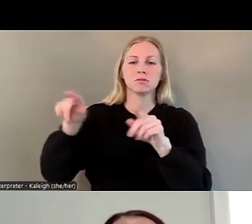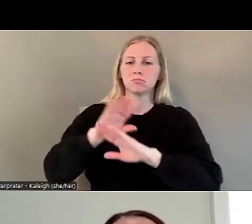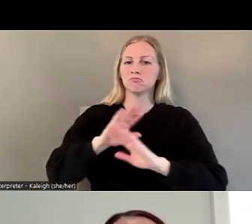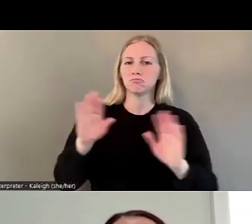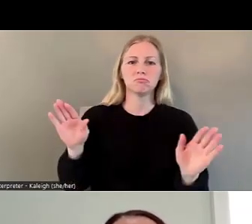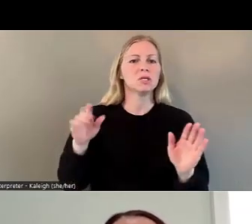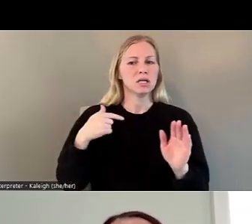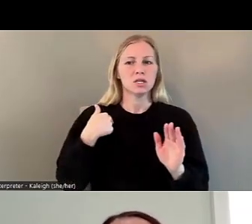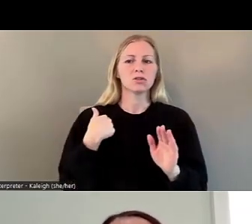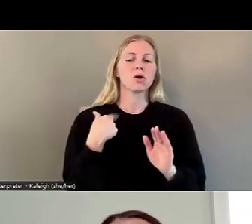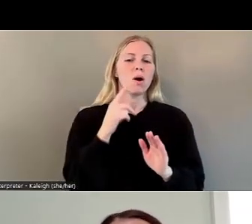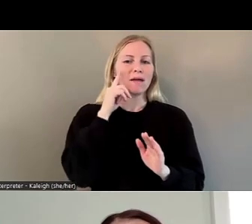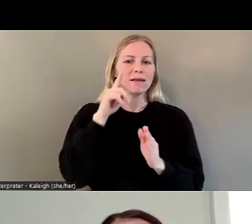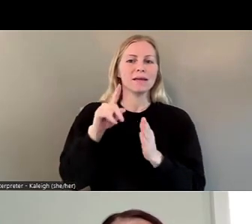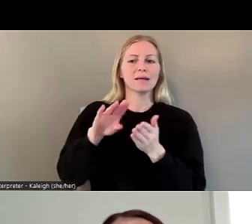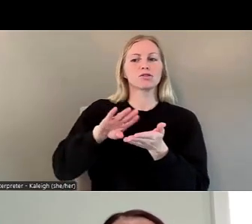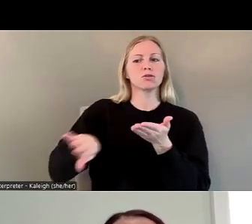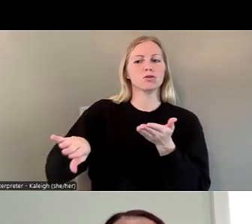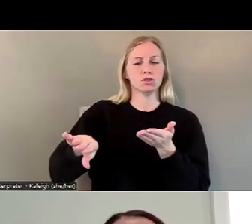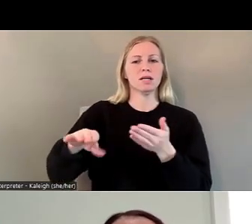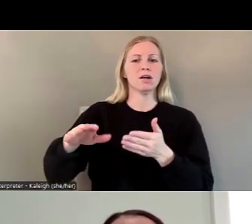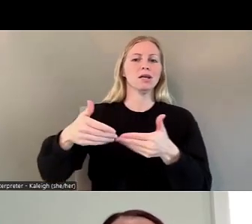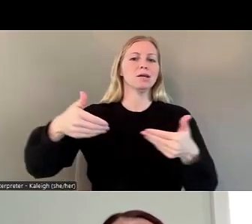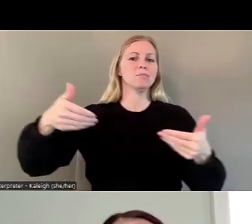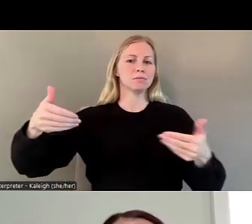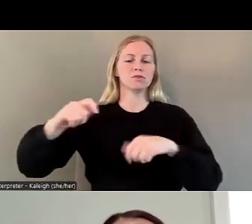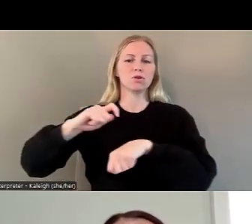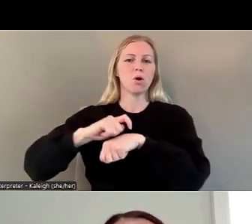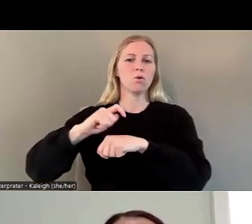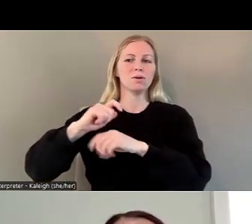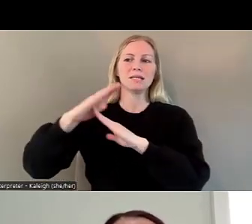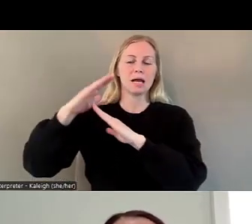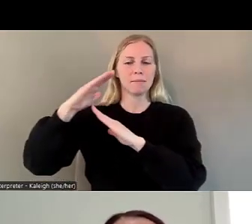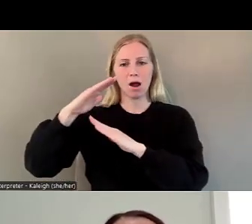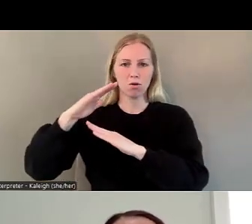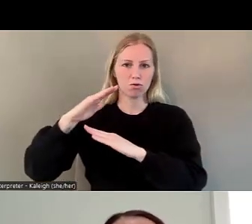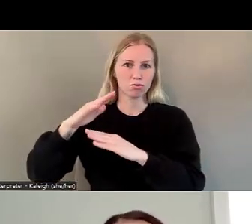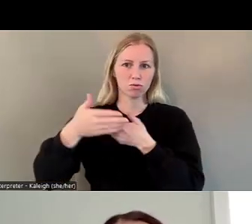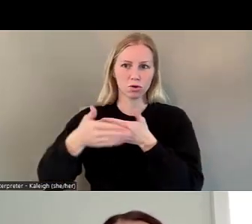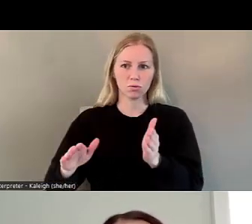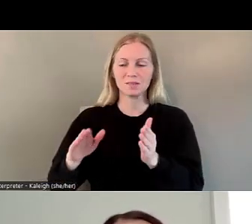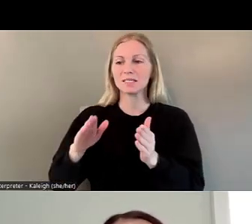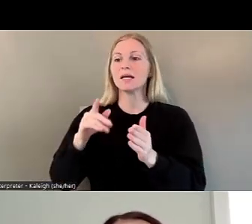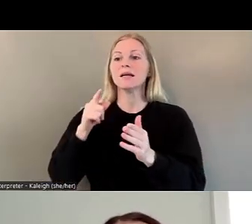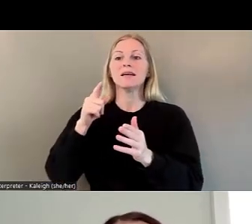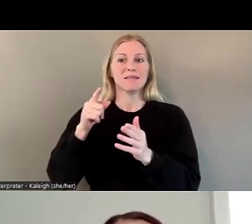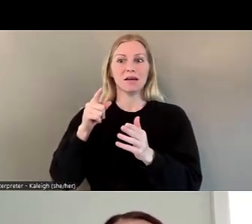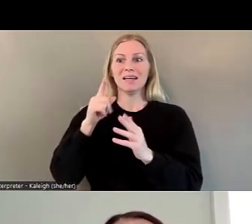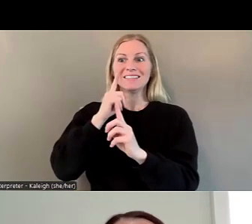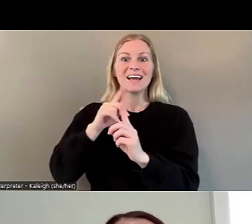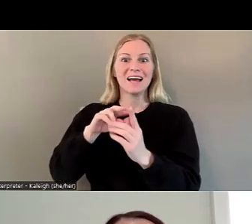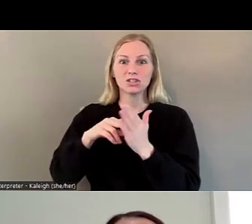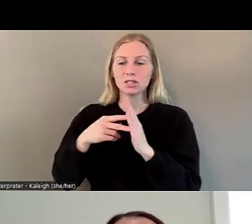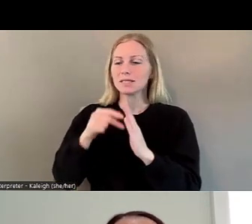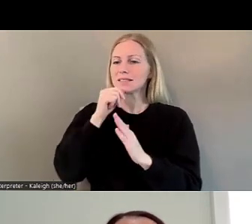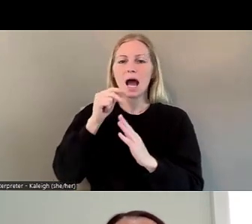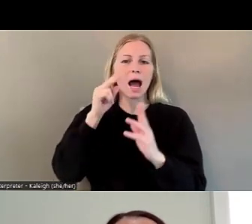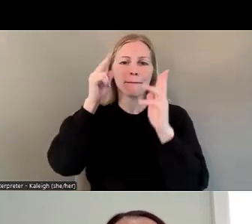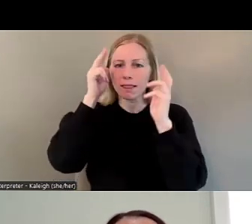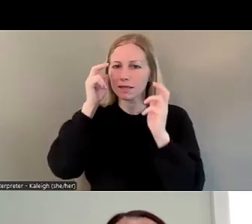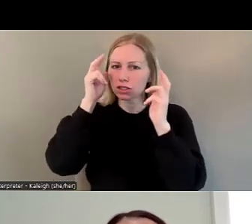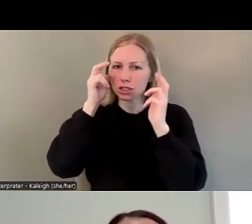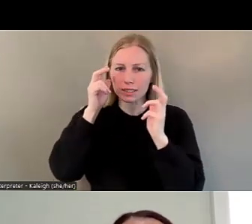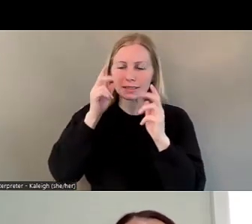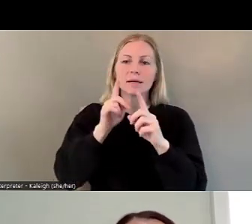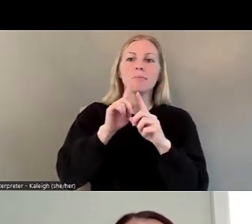exclusionary timeout rooms are in use, the intention is not malicious. However, the outcome is. The outcome, as our family and